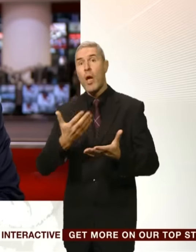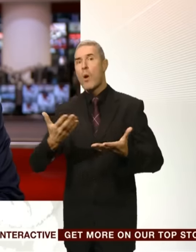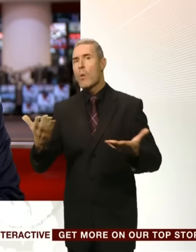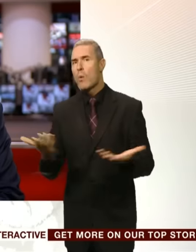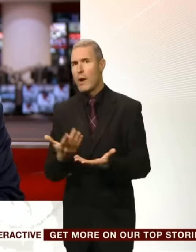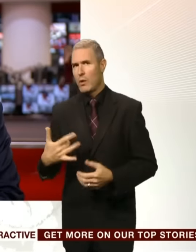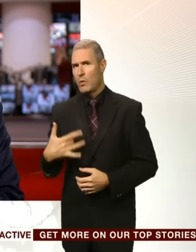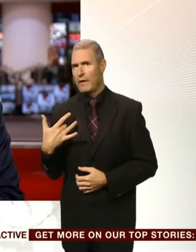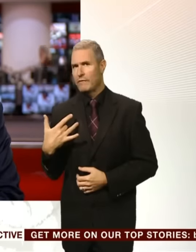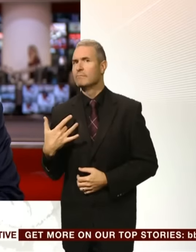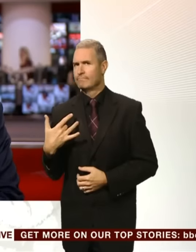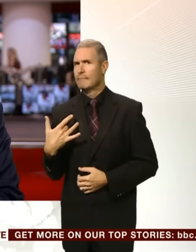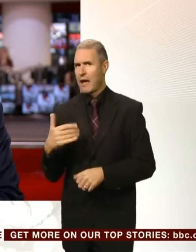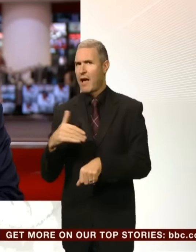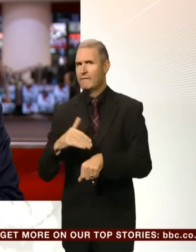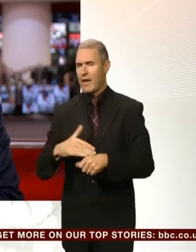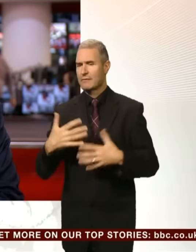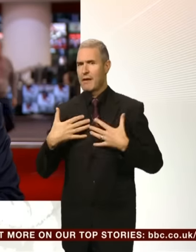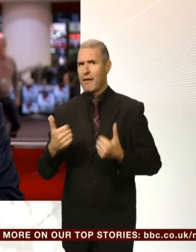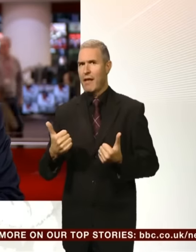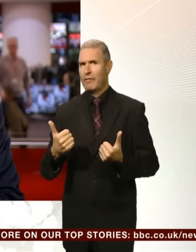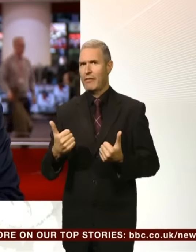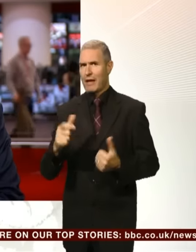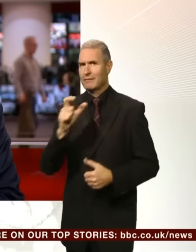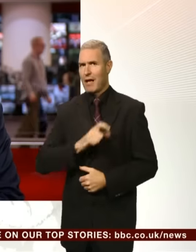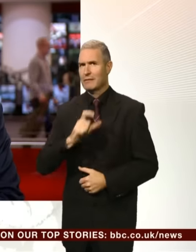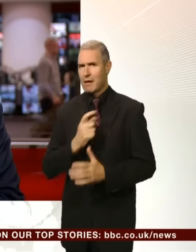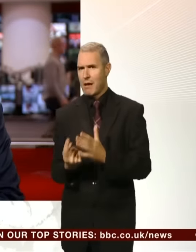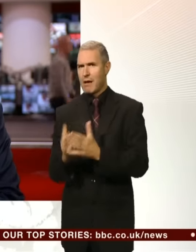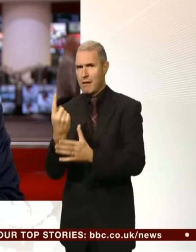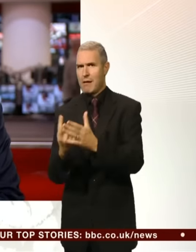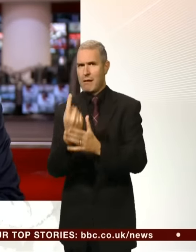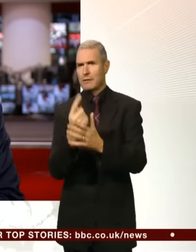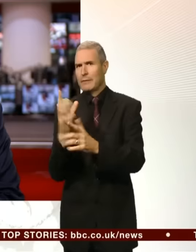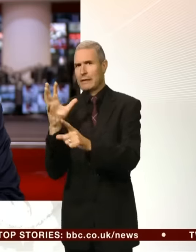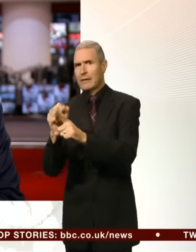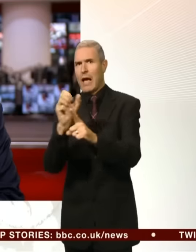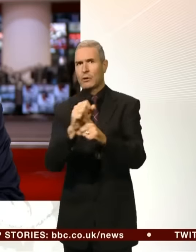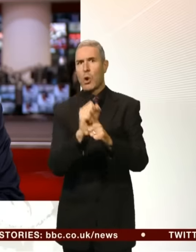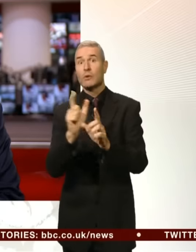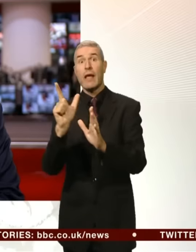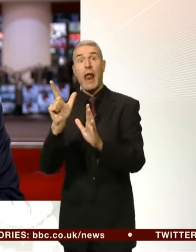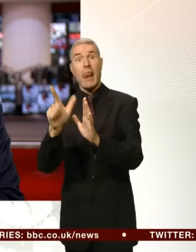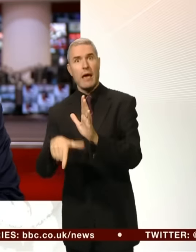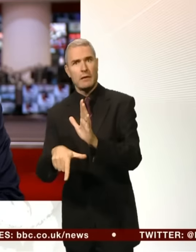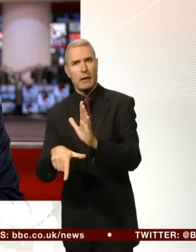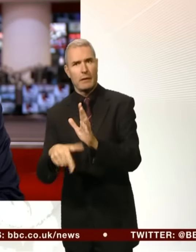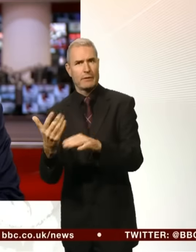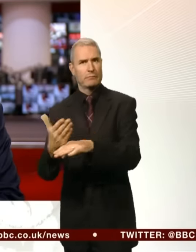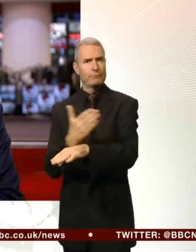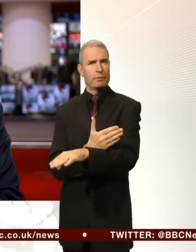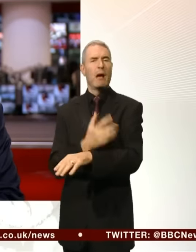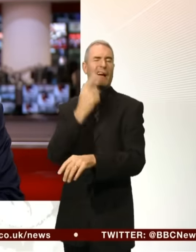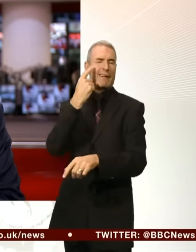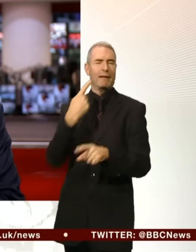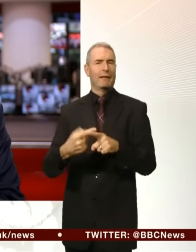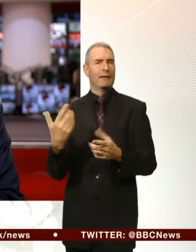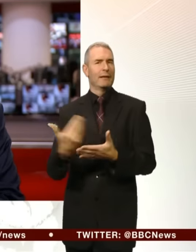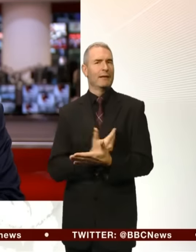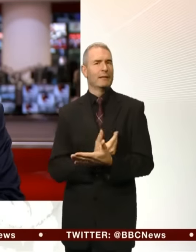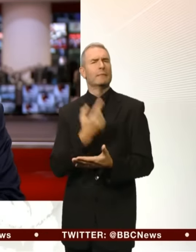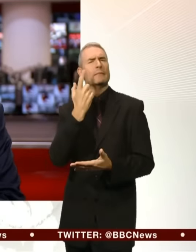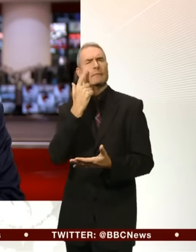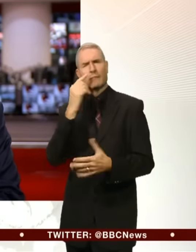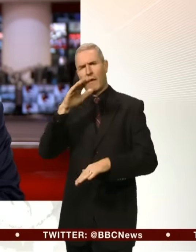can also have an effect, with people in poorer areas more likely to be diagnosed at a later stage, reducing their chances of survival. Our